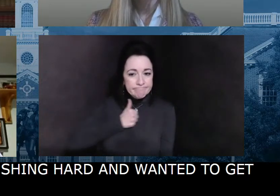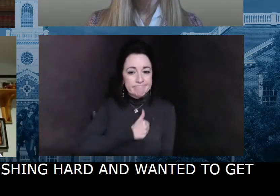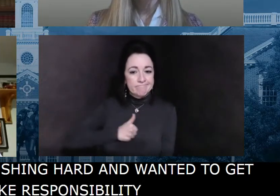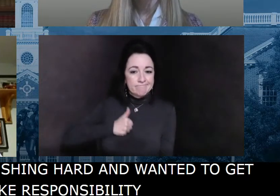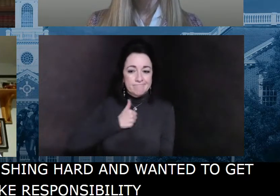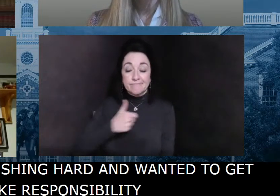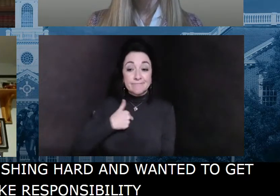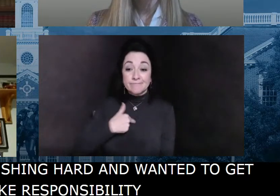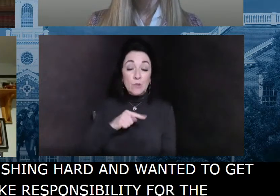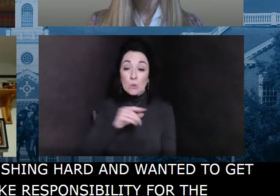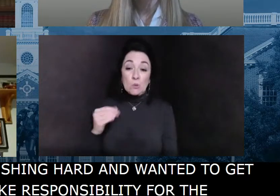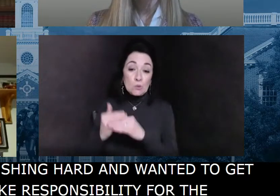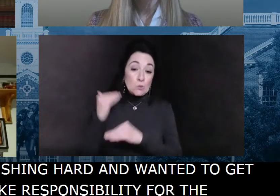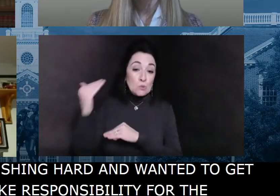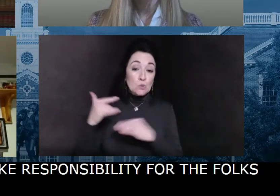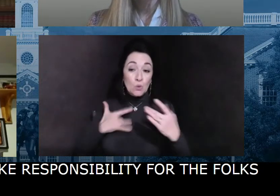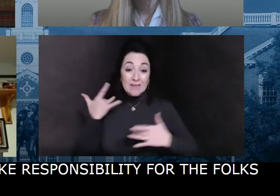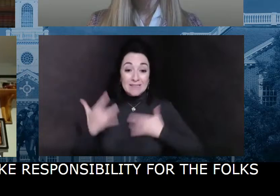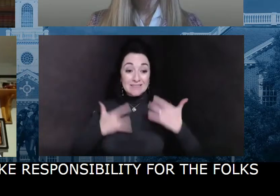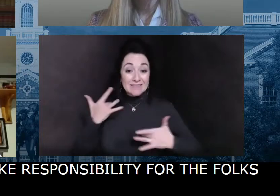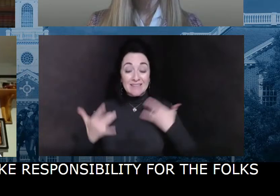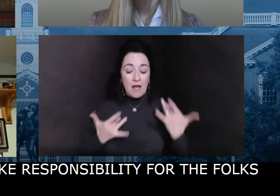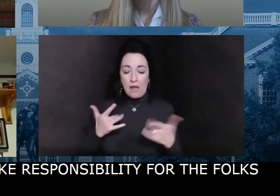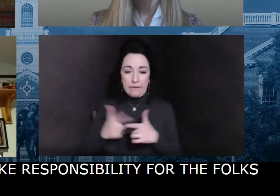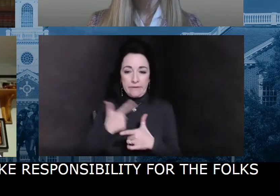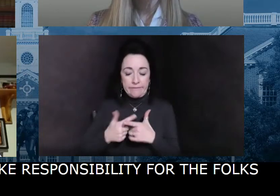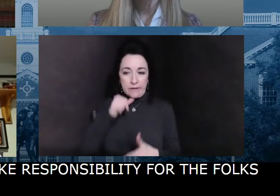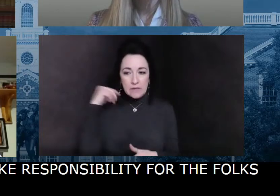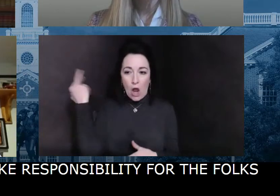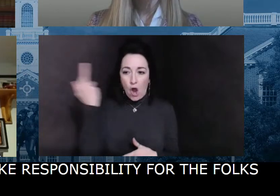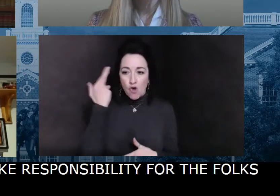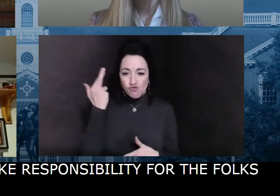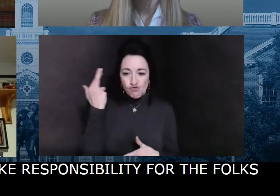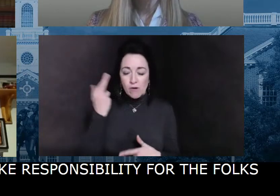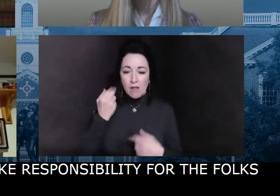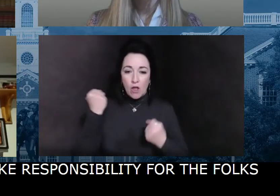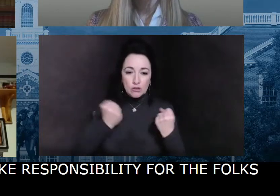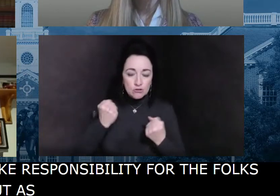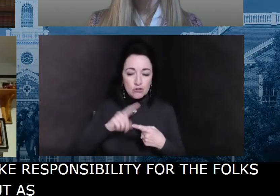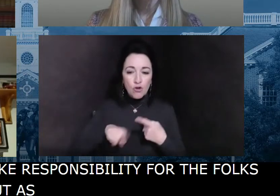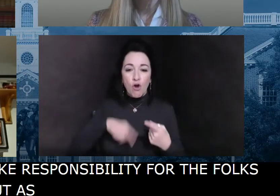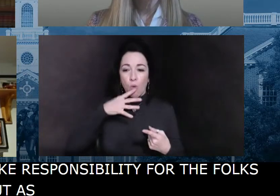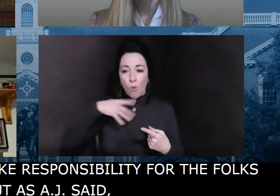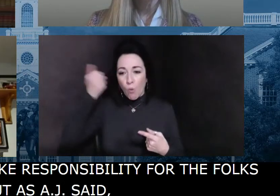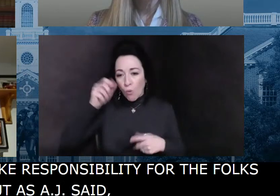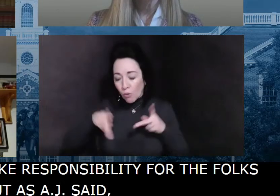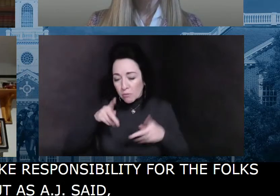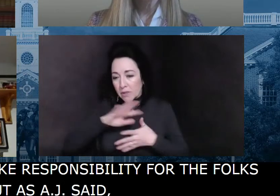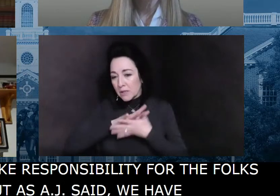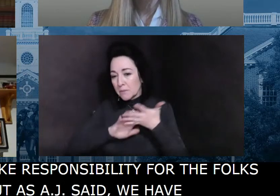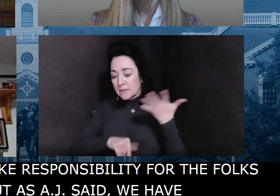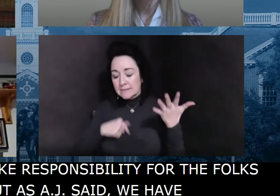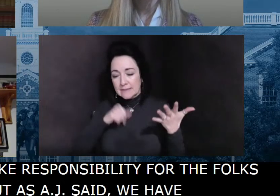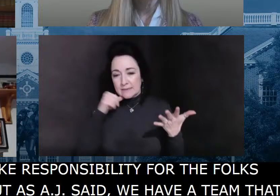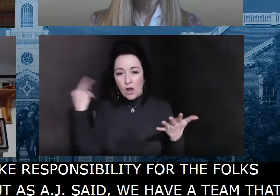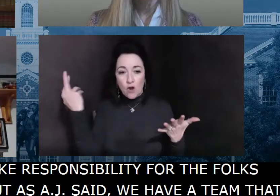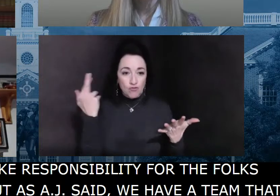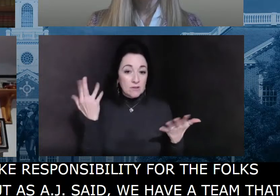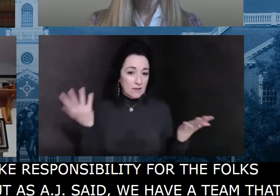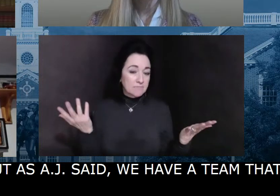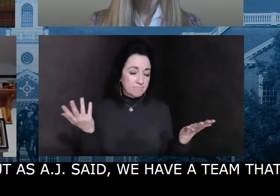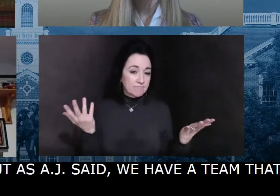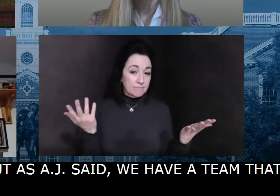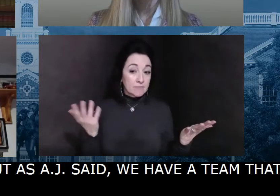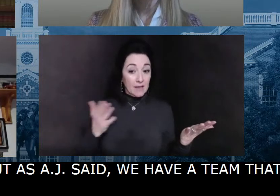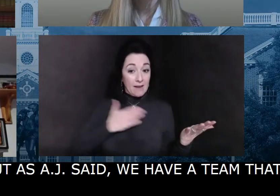ready to deliver vaccinations once we get the vaccines and the supply from the federal government. That's ramping up over the next